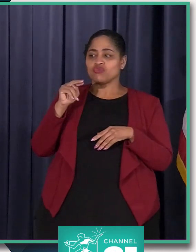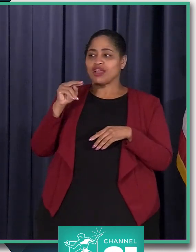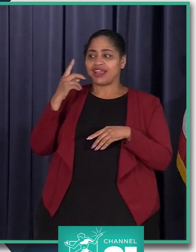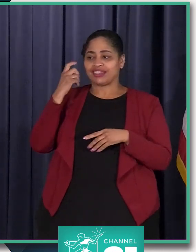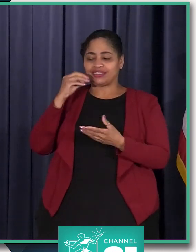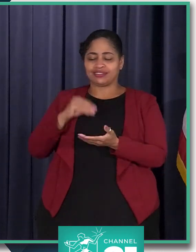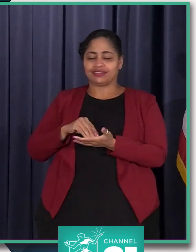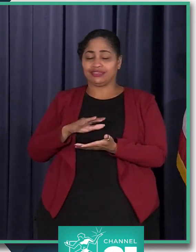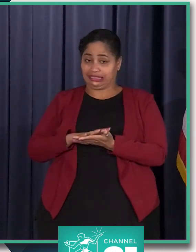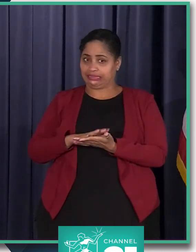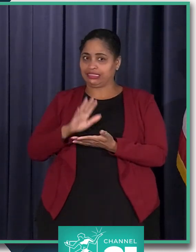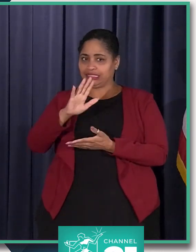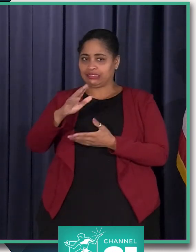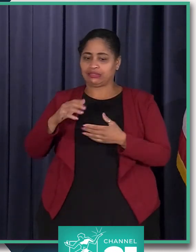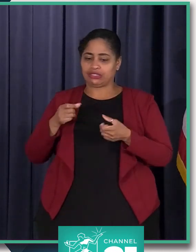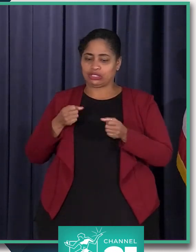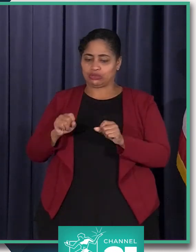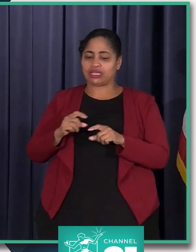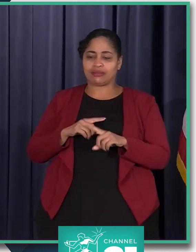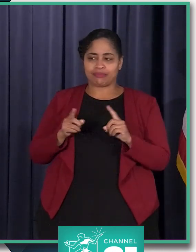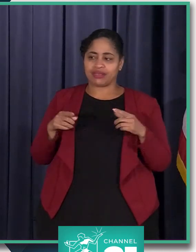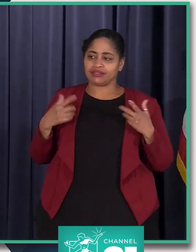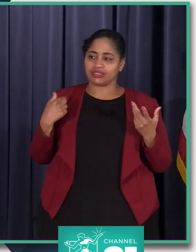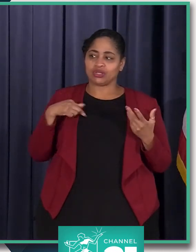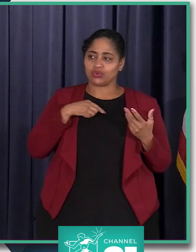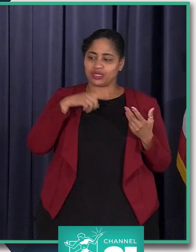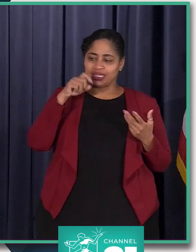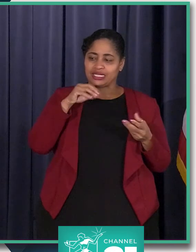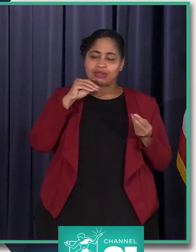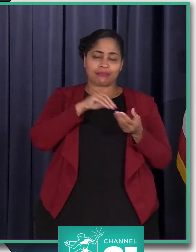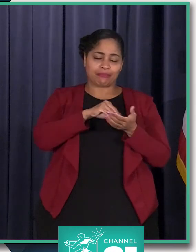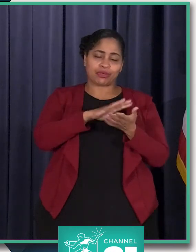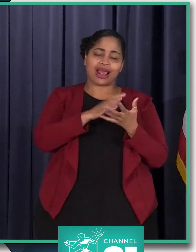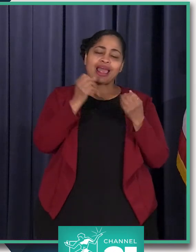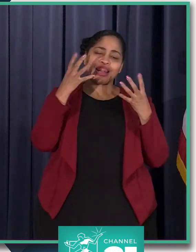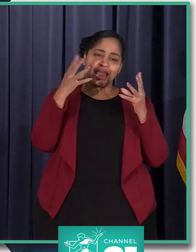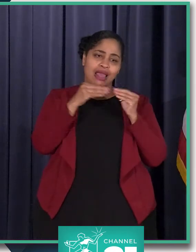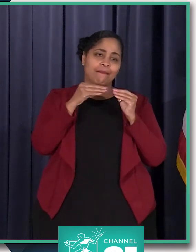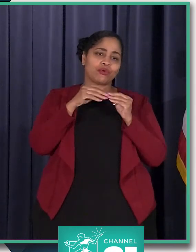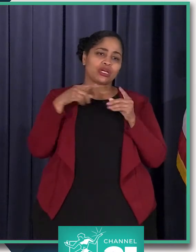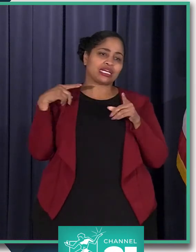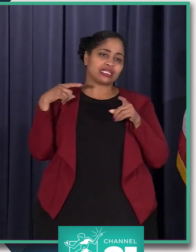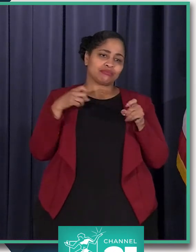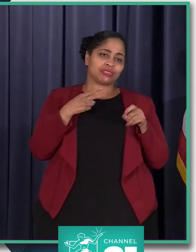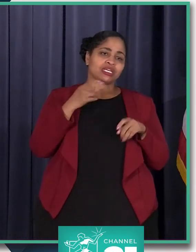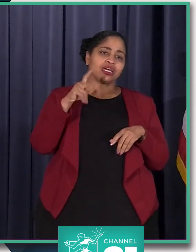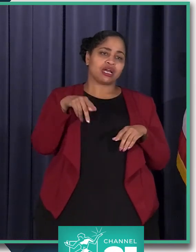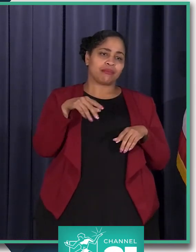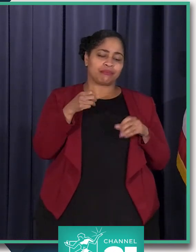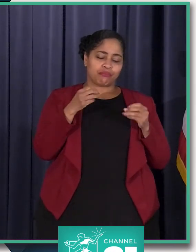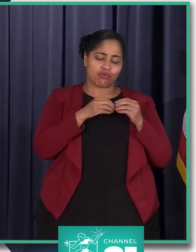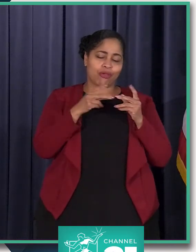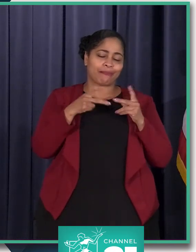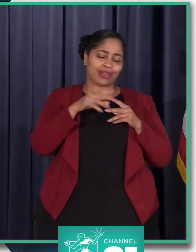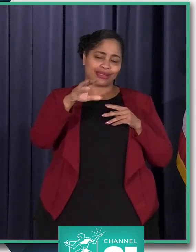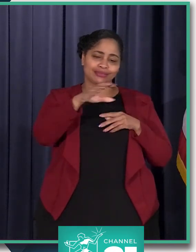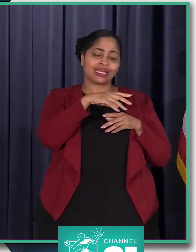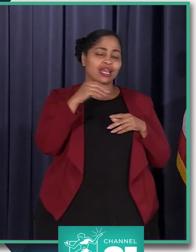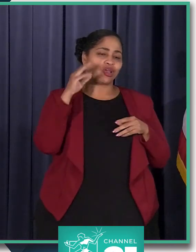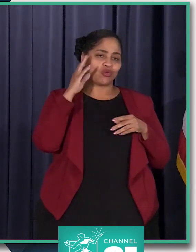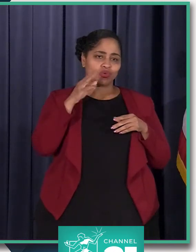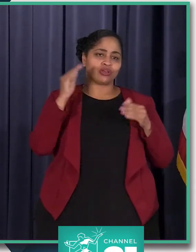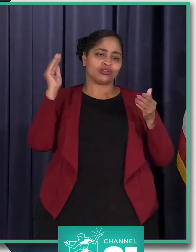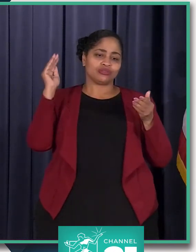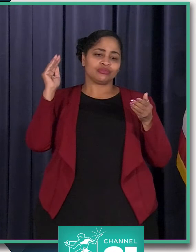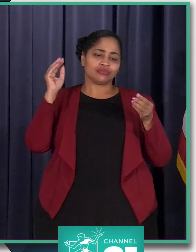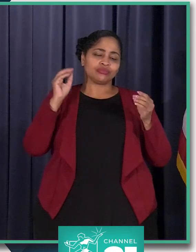made a note of Cloverlawn, but we need to put in a lot more speed humps in a lot more places. And we're going to be dramatically